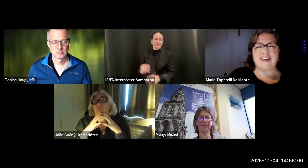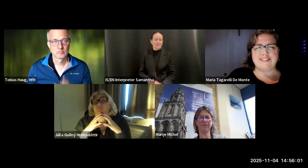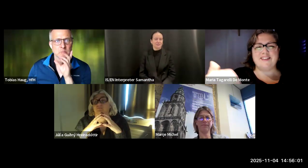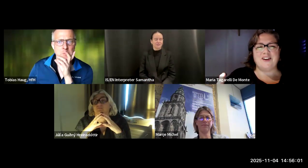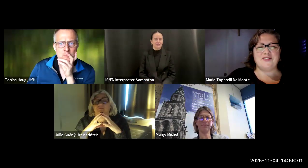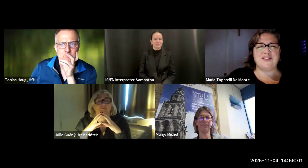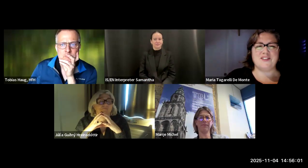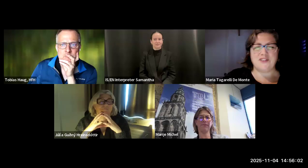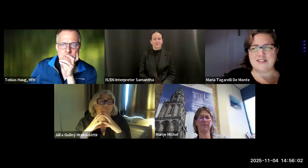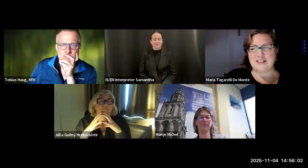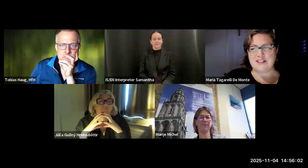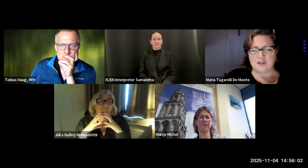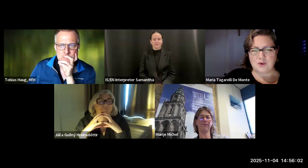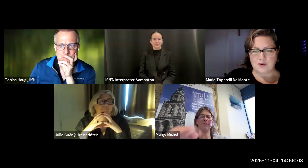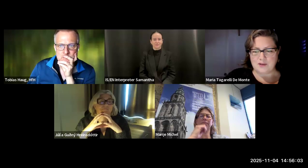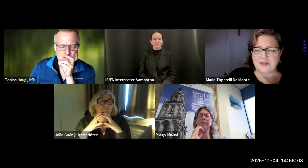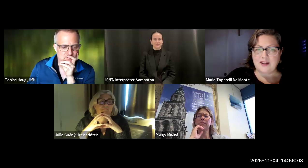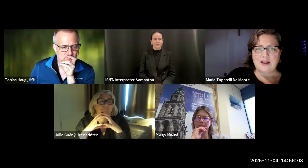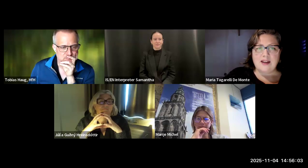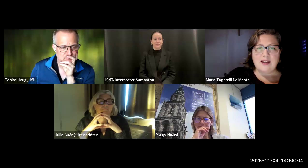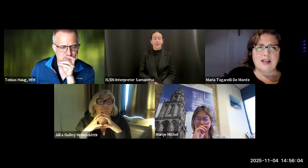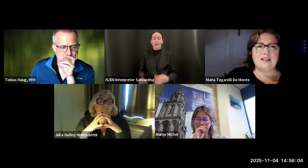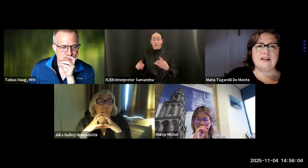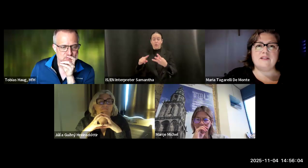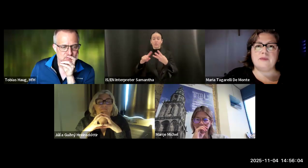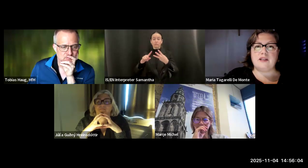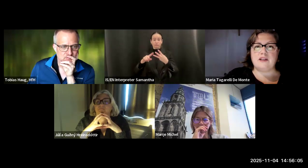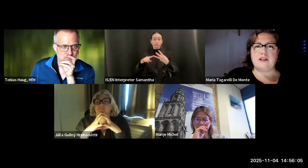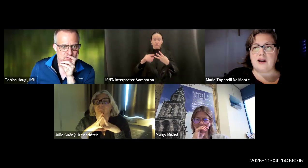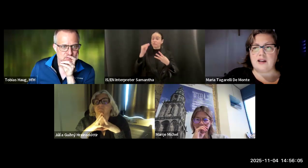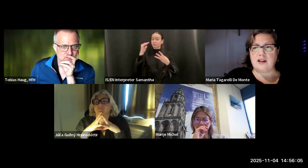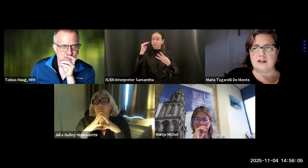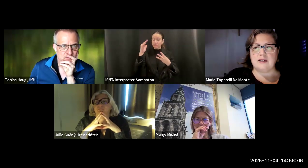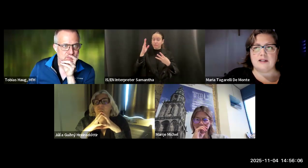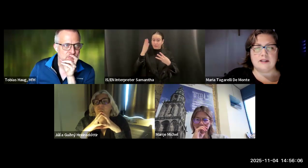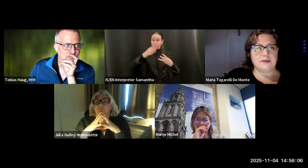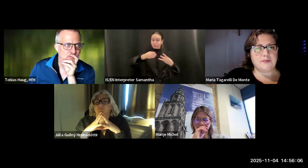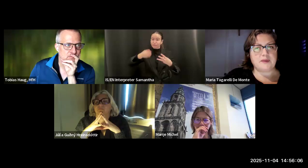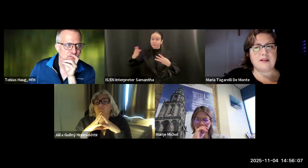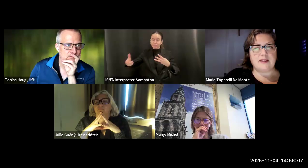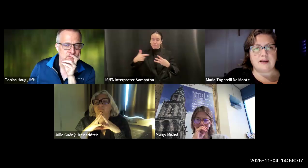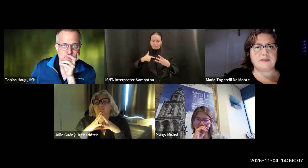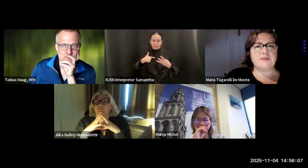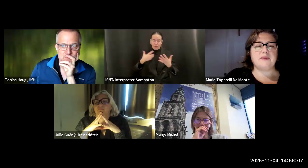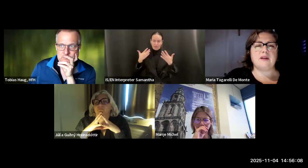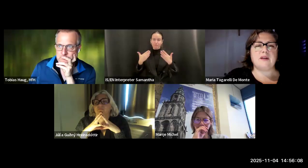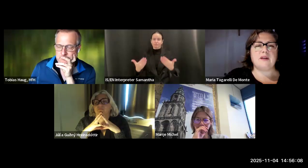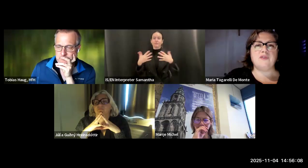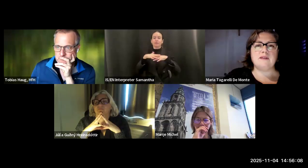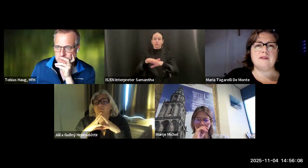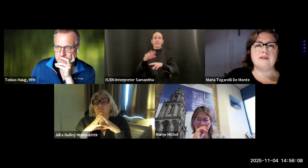each lesson of the advanced level course. In the intermediate final